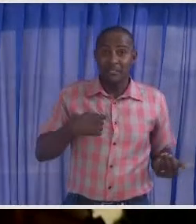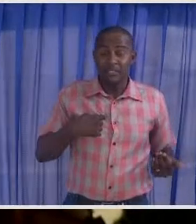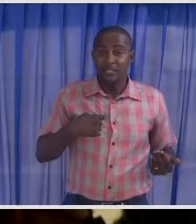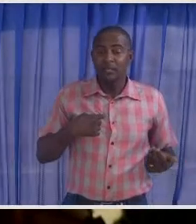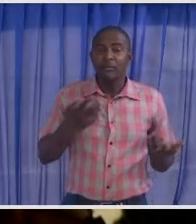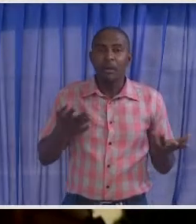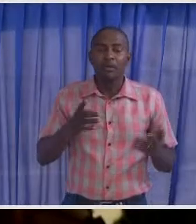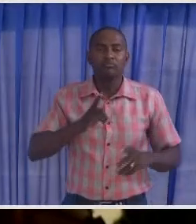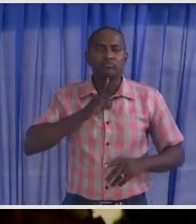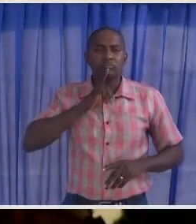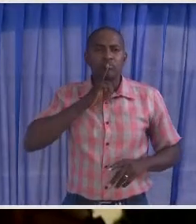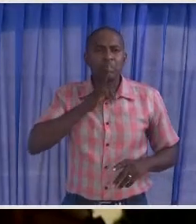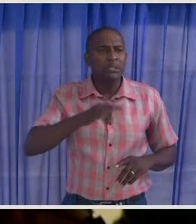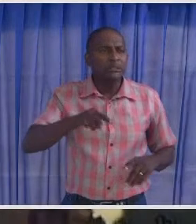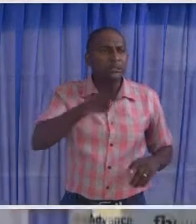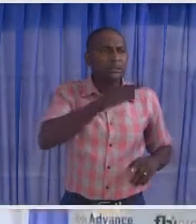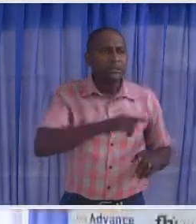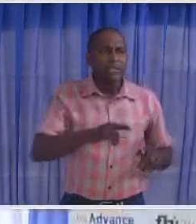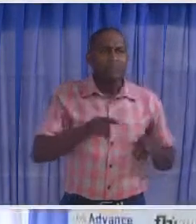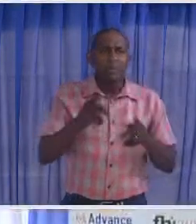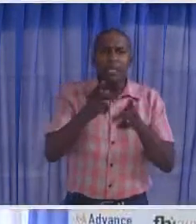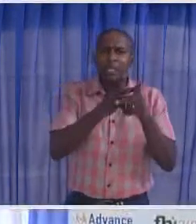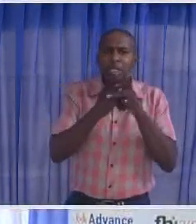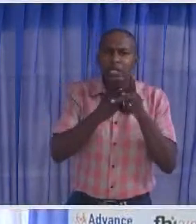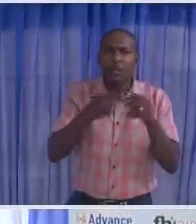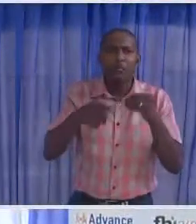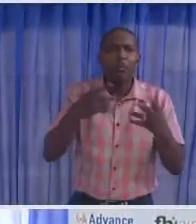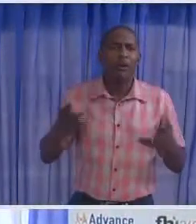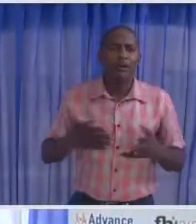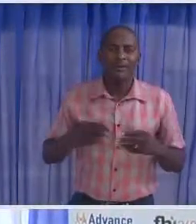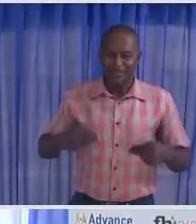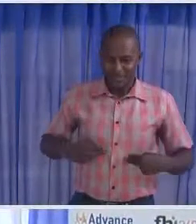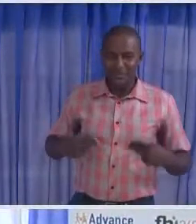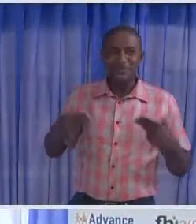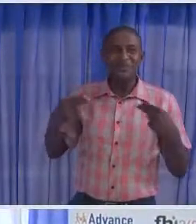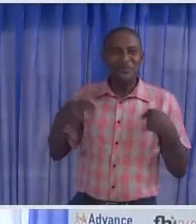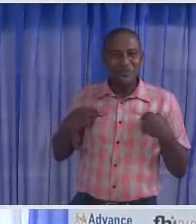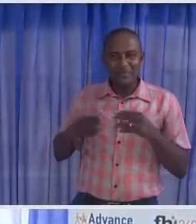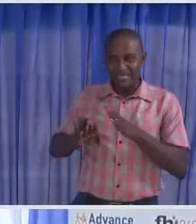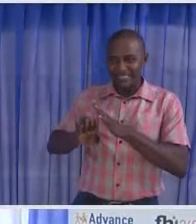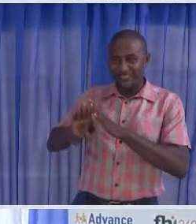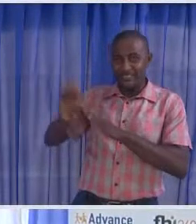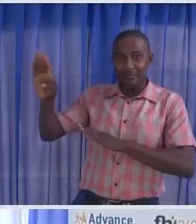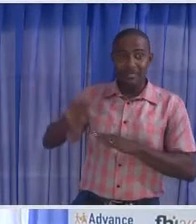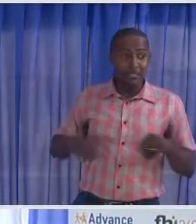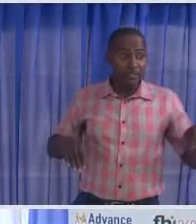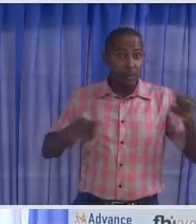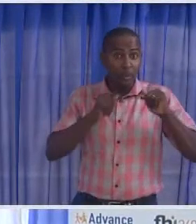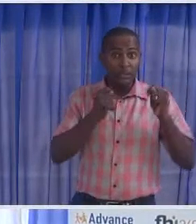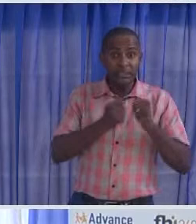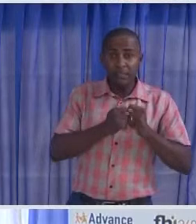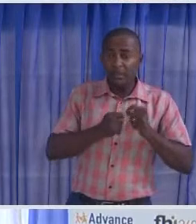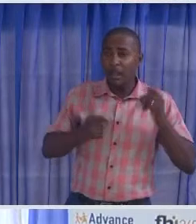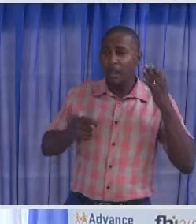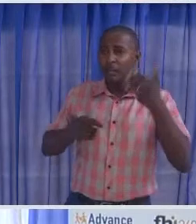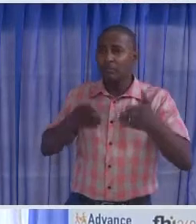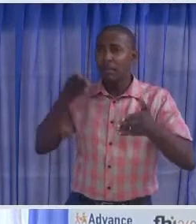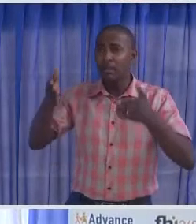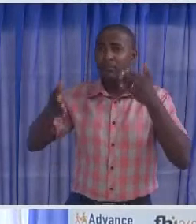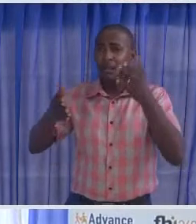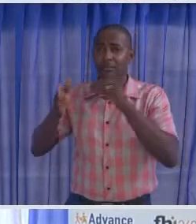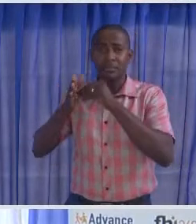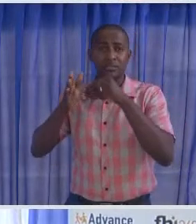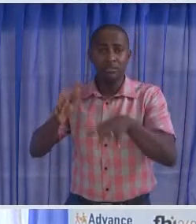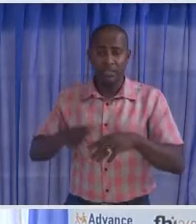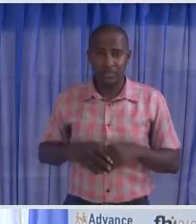that they really care about human development. And so they have been reaching out to the students. And so what